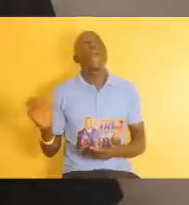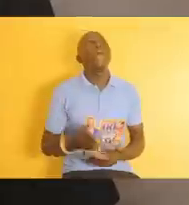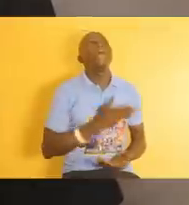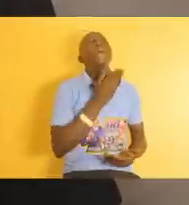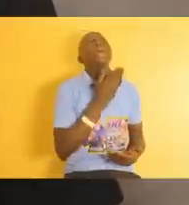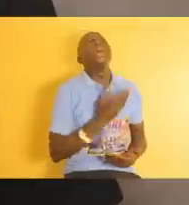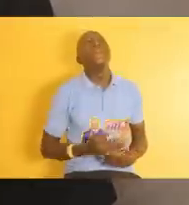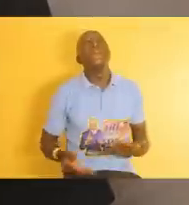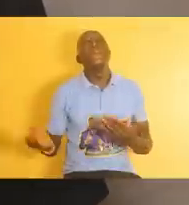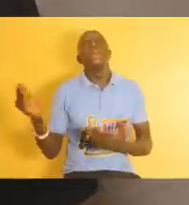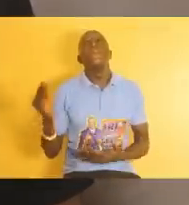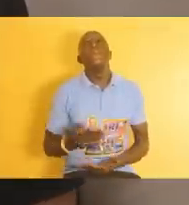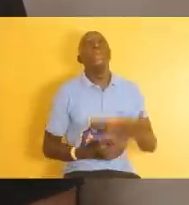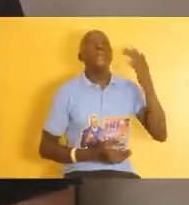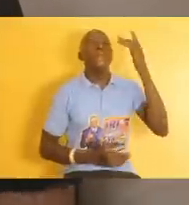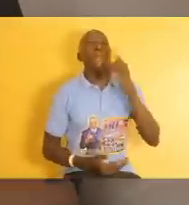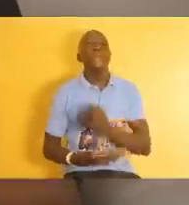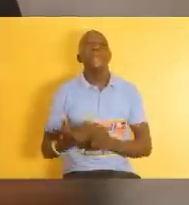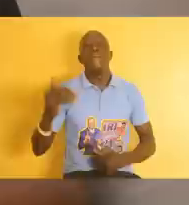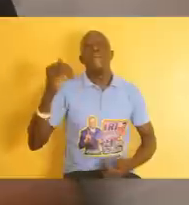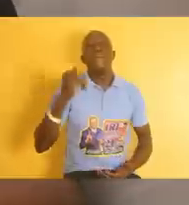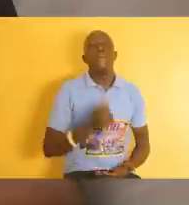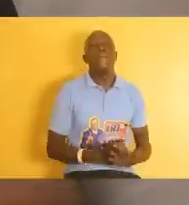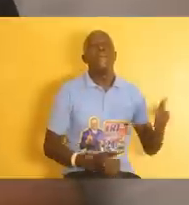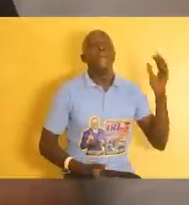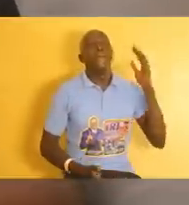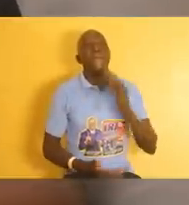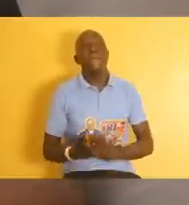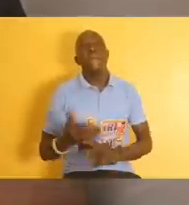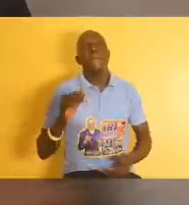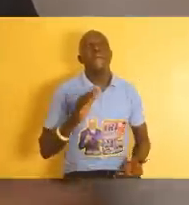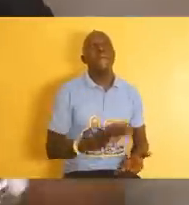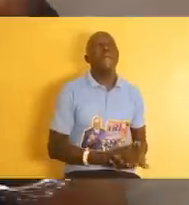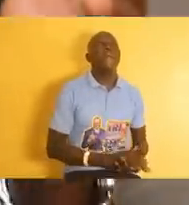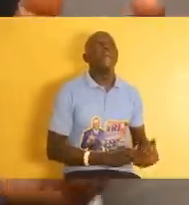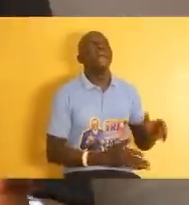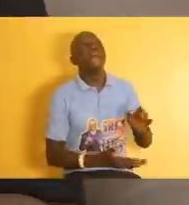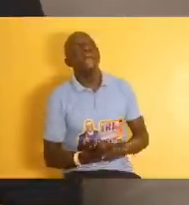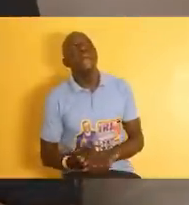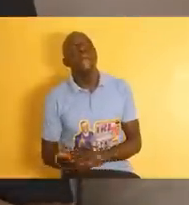fa re e bi e ke na e